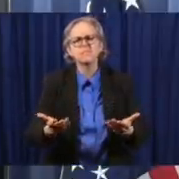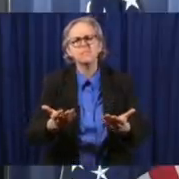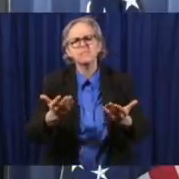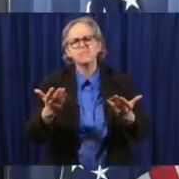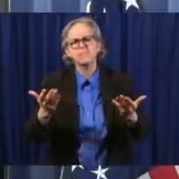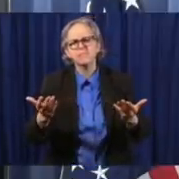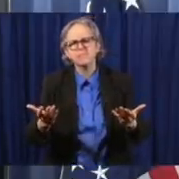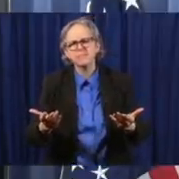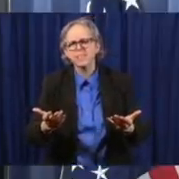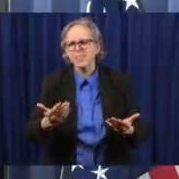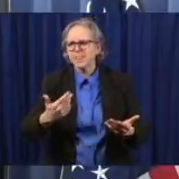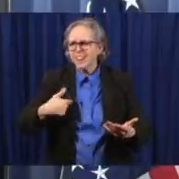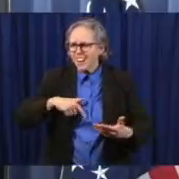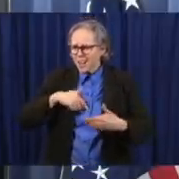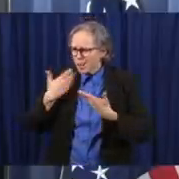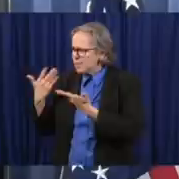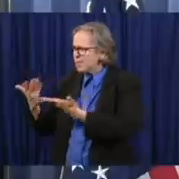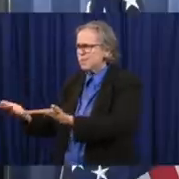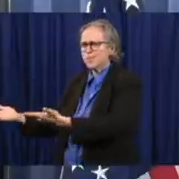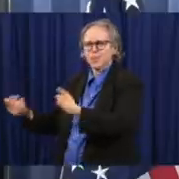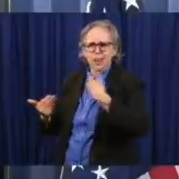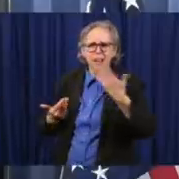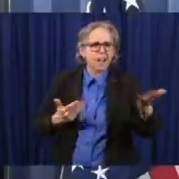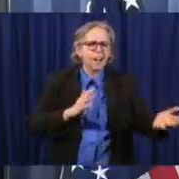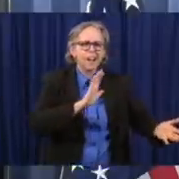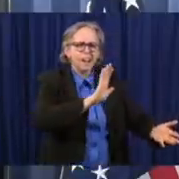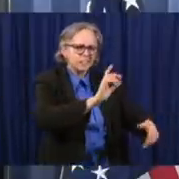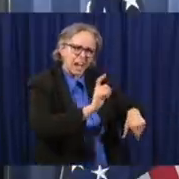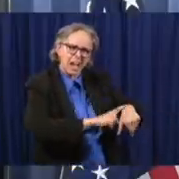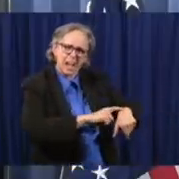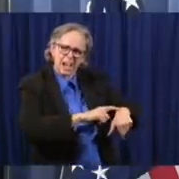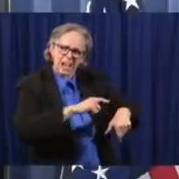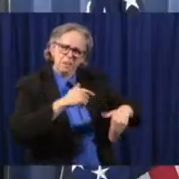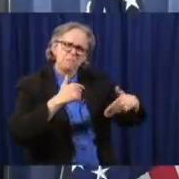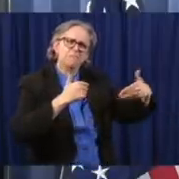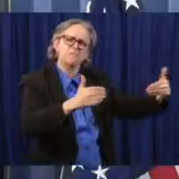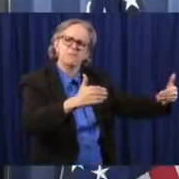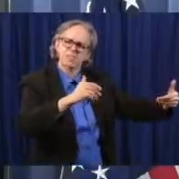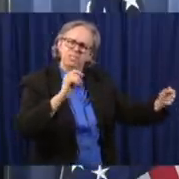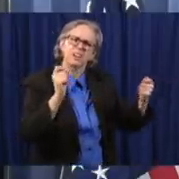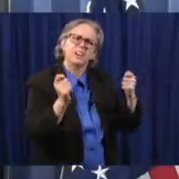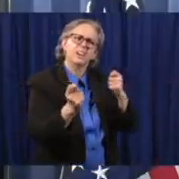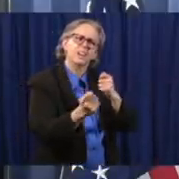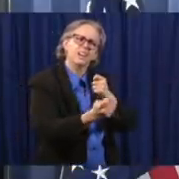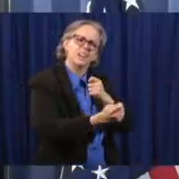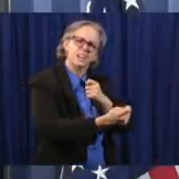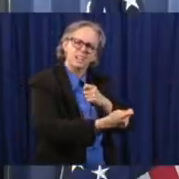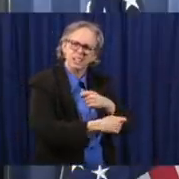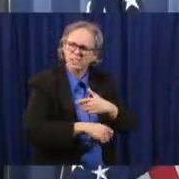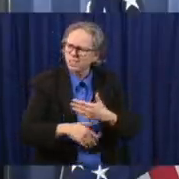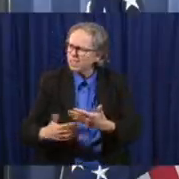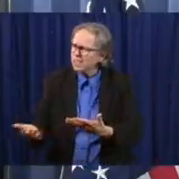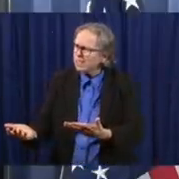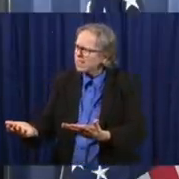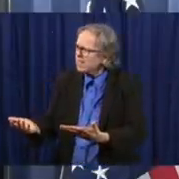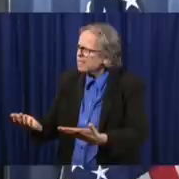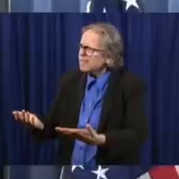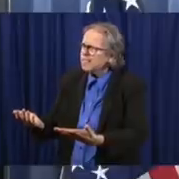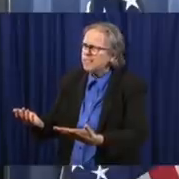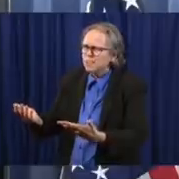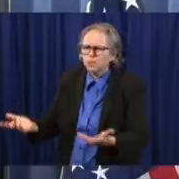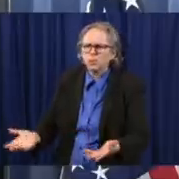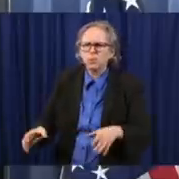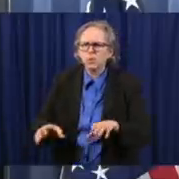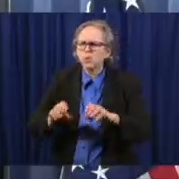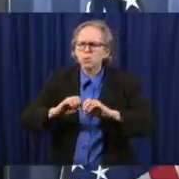With our arms wide open, time for a change. Every drop in the ocean,